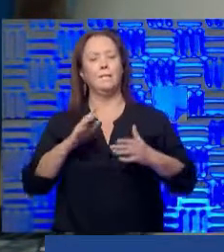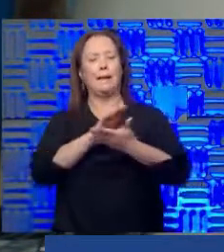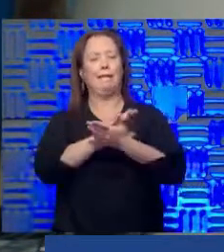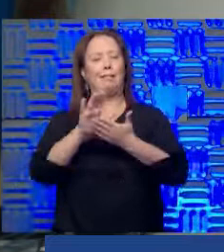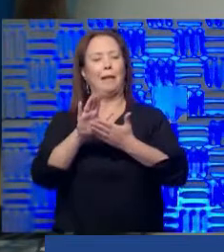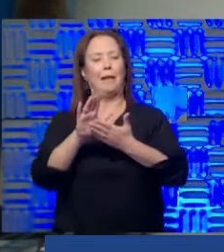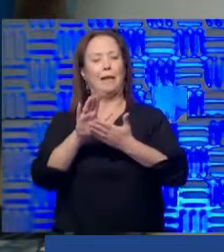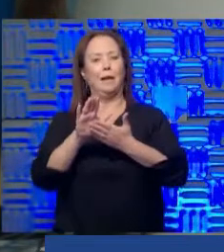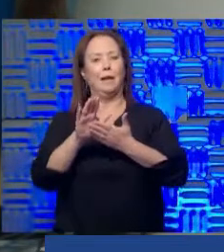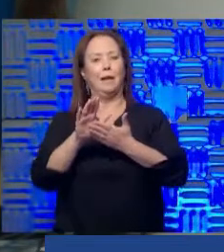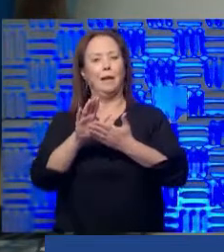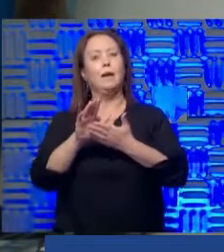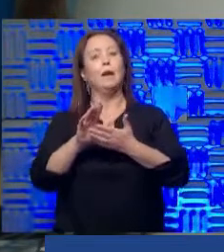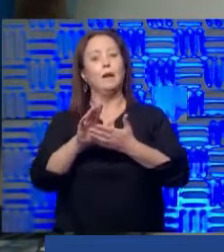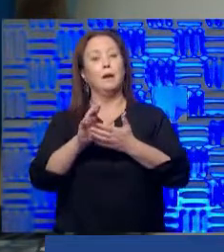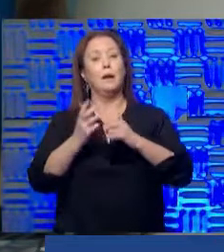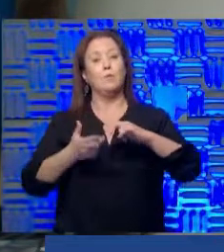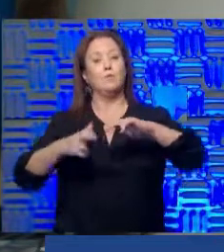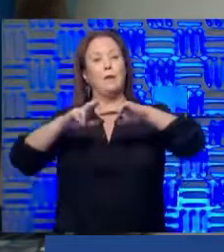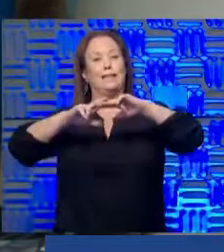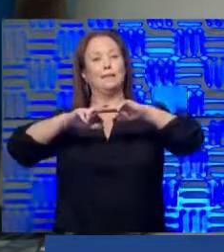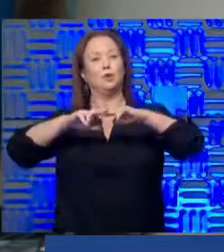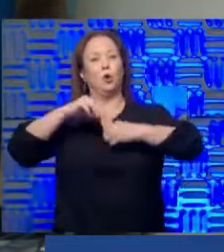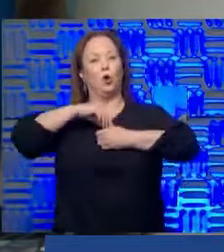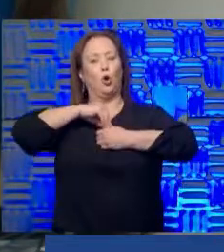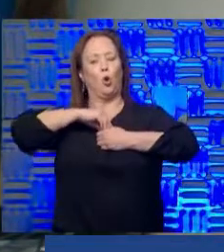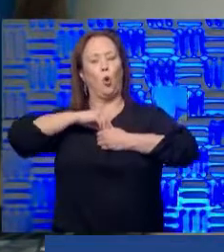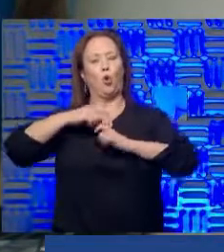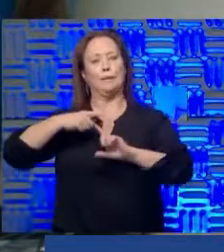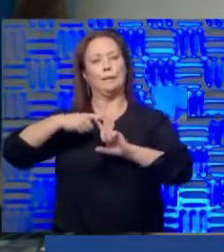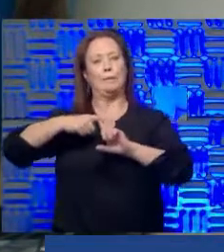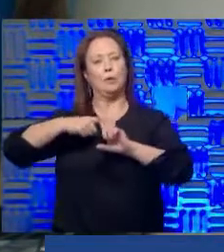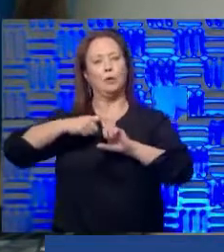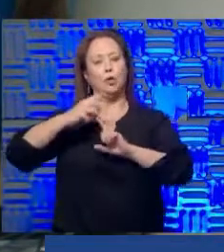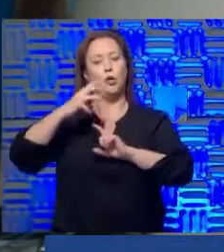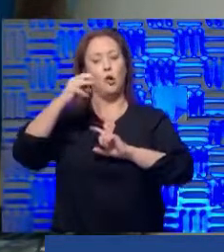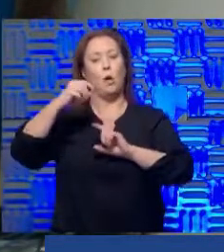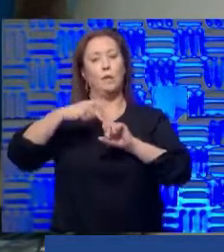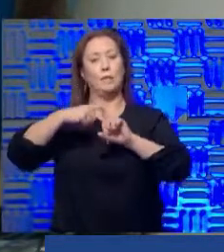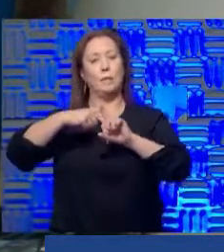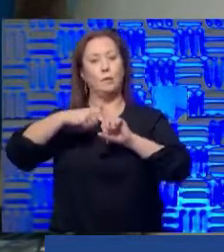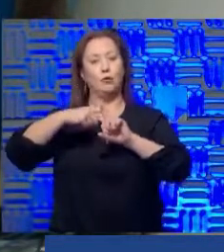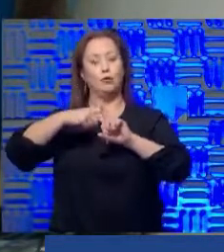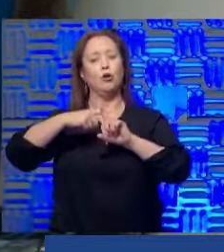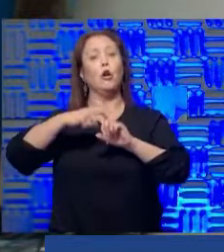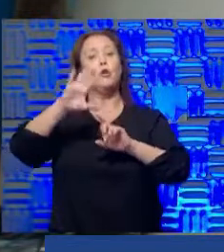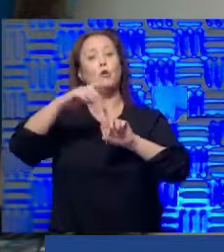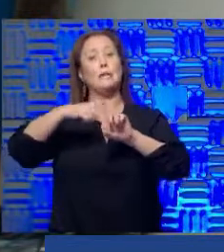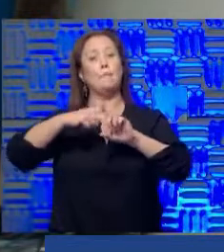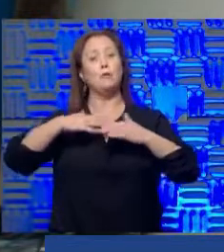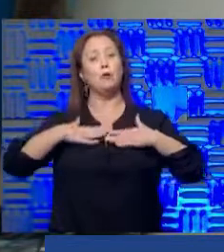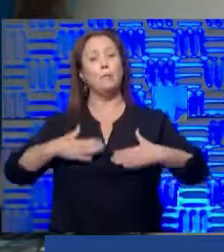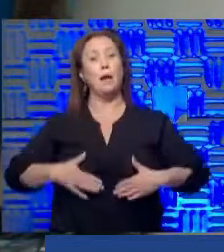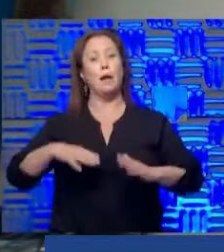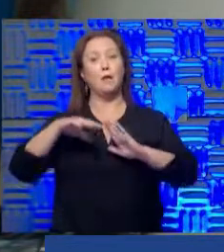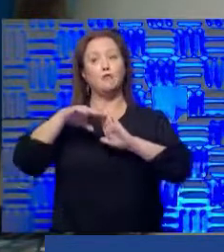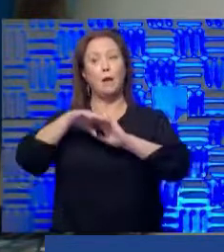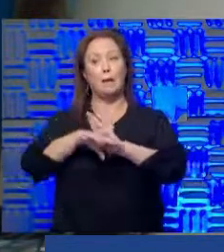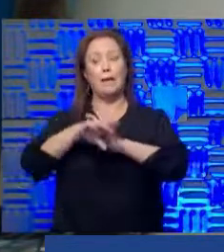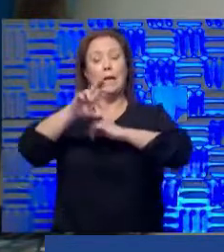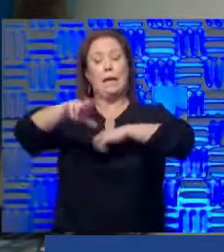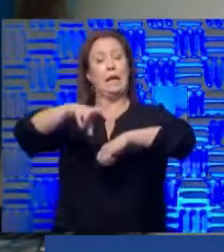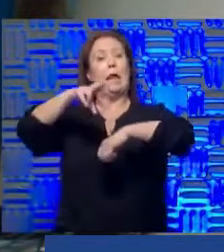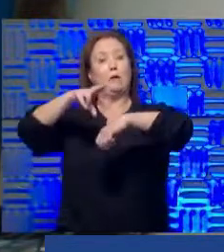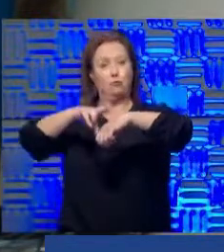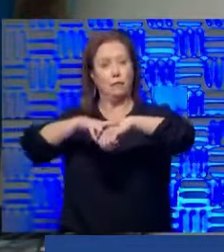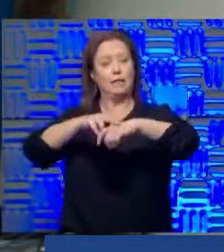but it raises your body's core temperature. And when you get out of the shower, the temperature starts dropping, which is what our body naturally does